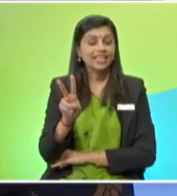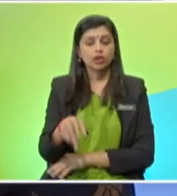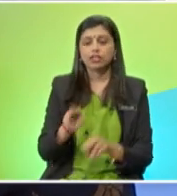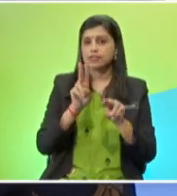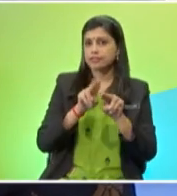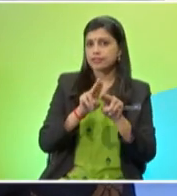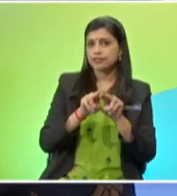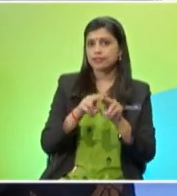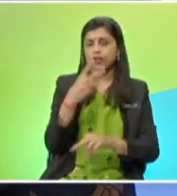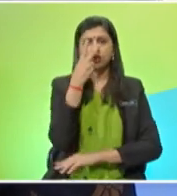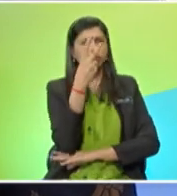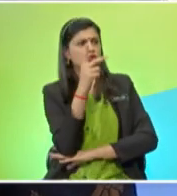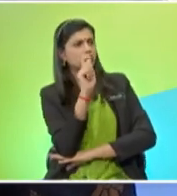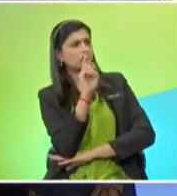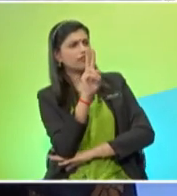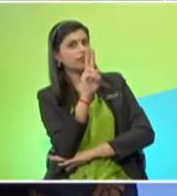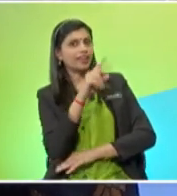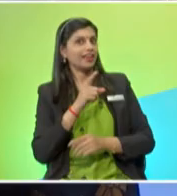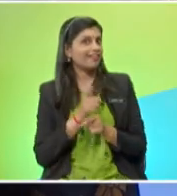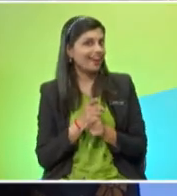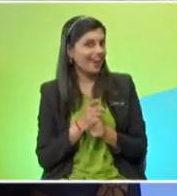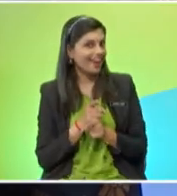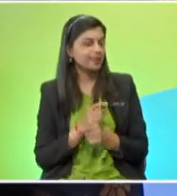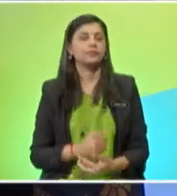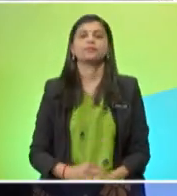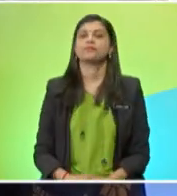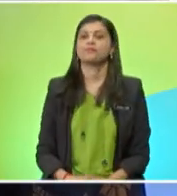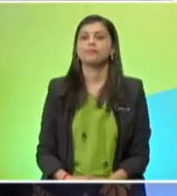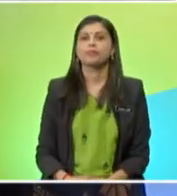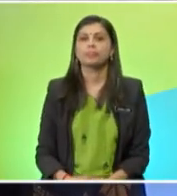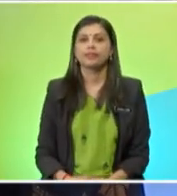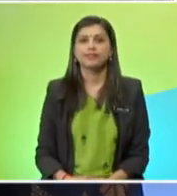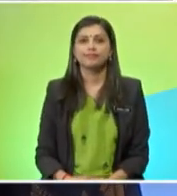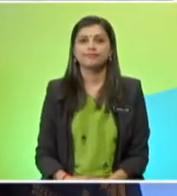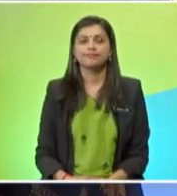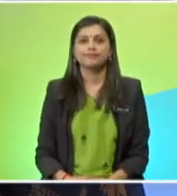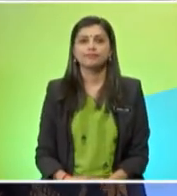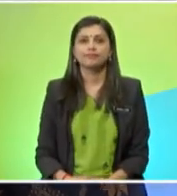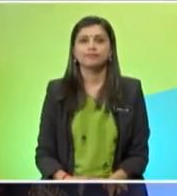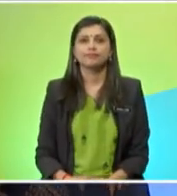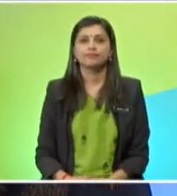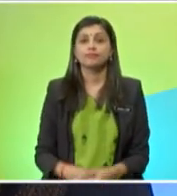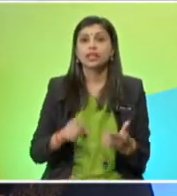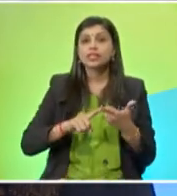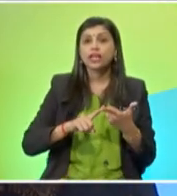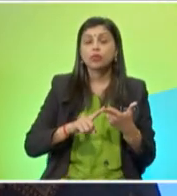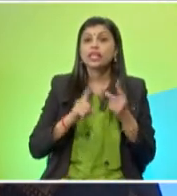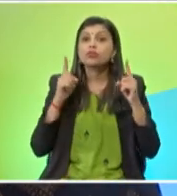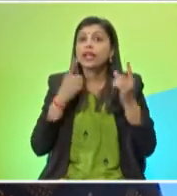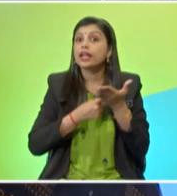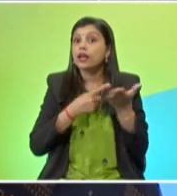it and a television. Where you always watch TV in the living room. Now, next room will be